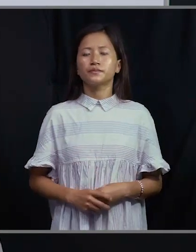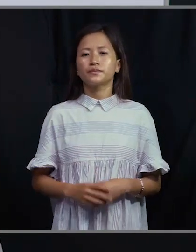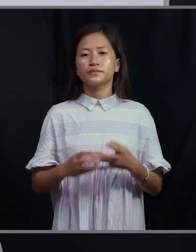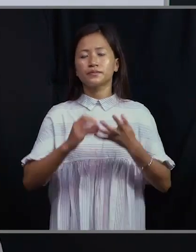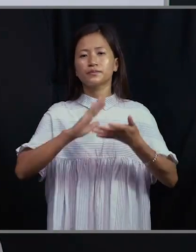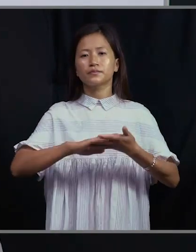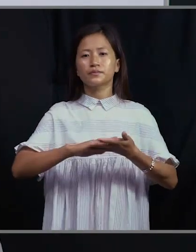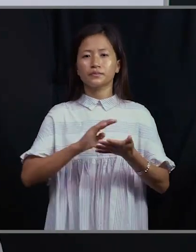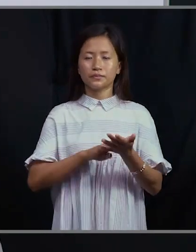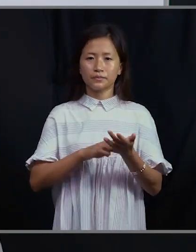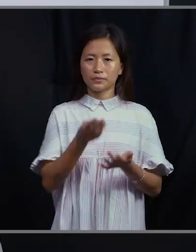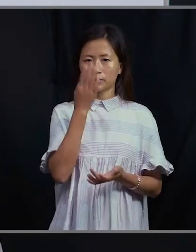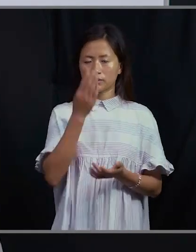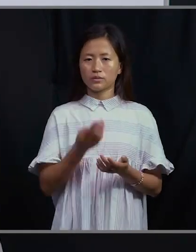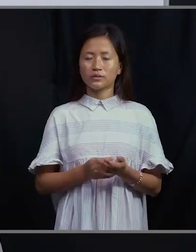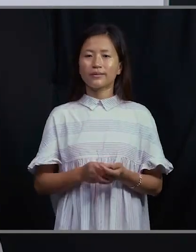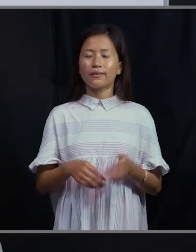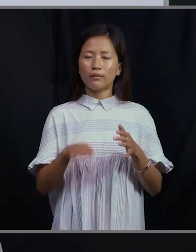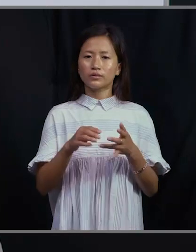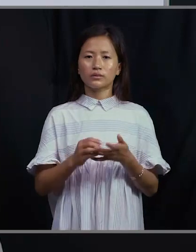marriage among the Muslims and the Christians,